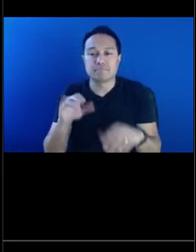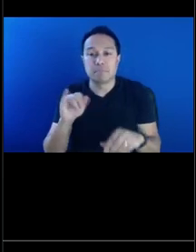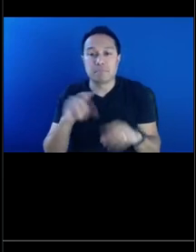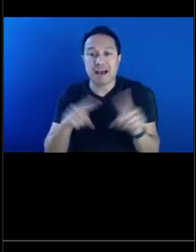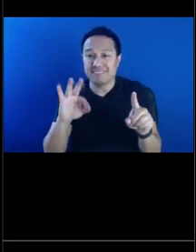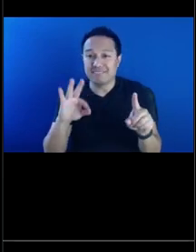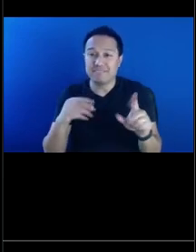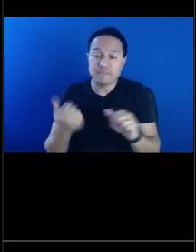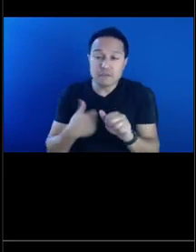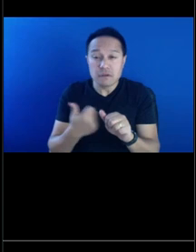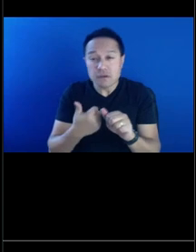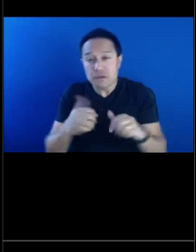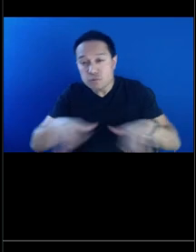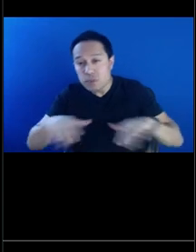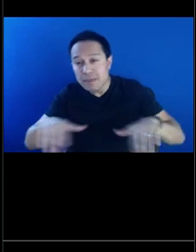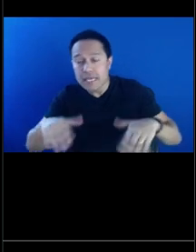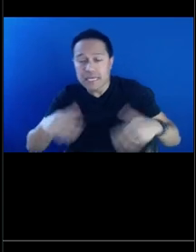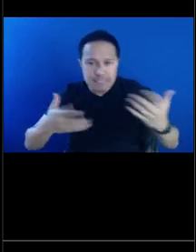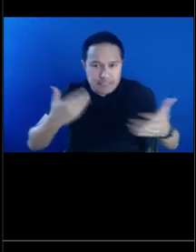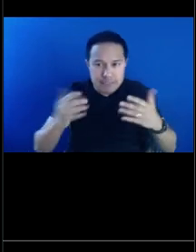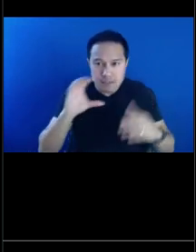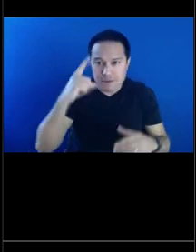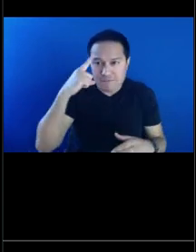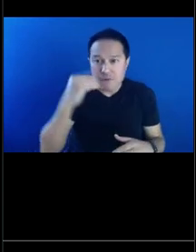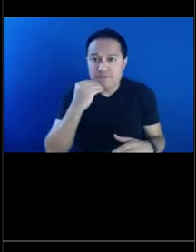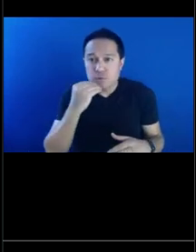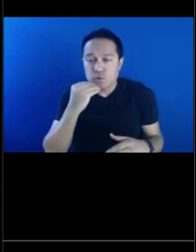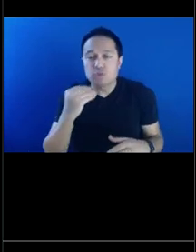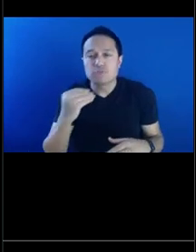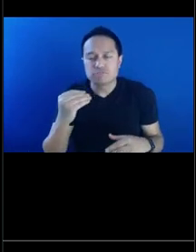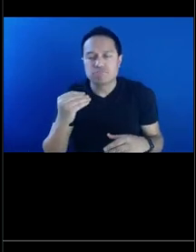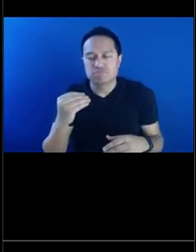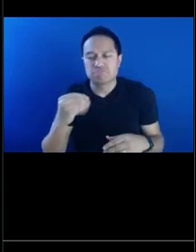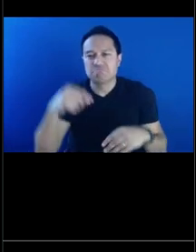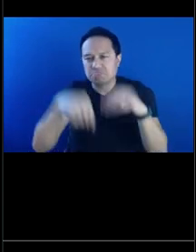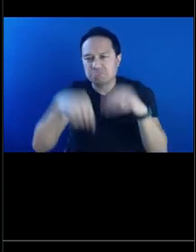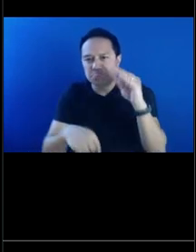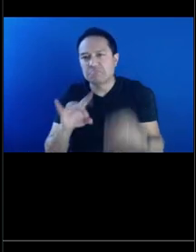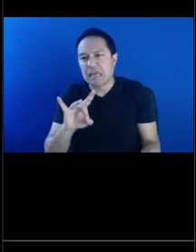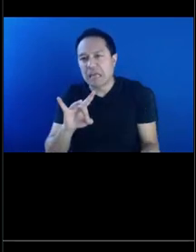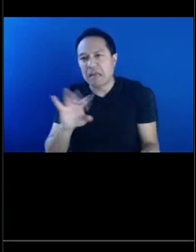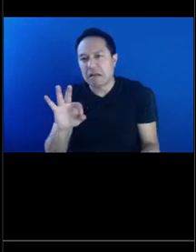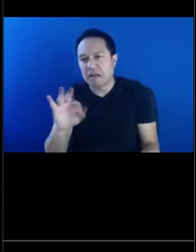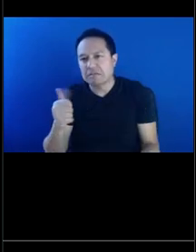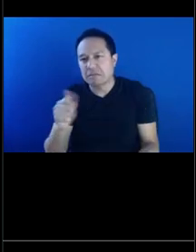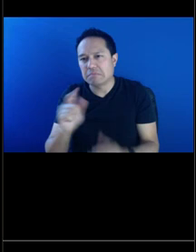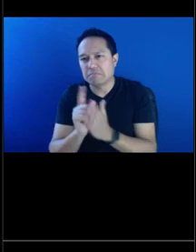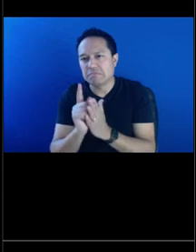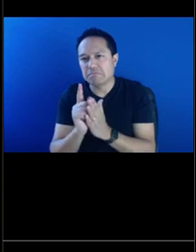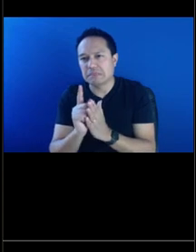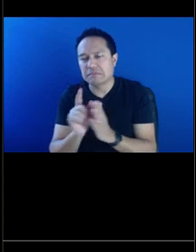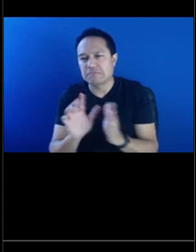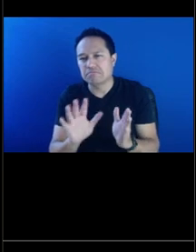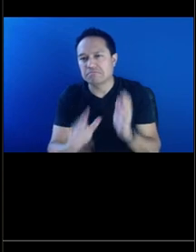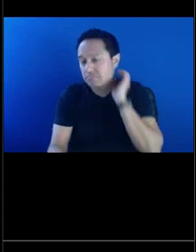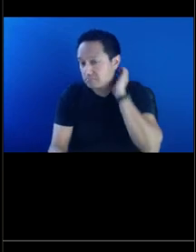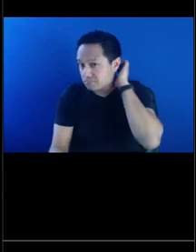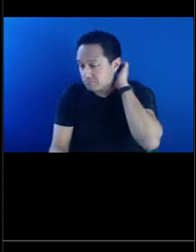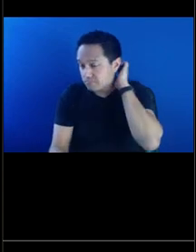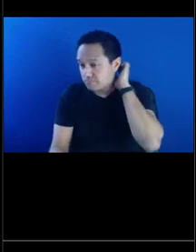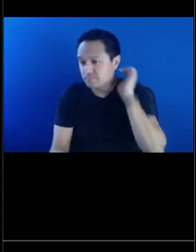after food or digging around in the bottom for food, those dives are usually more like 8 to 10 minutes. Great, and that leads right into